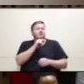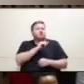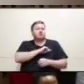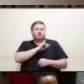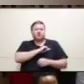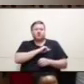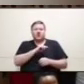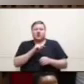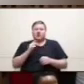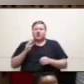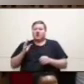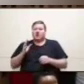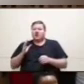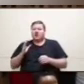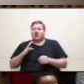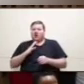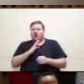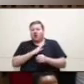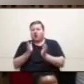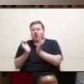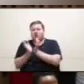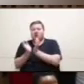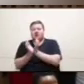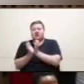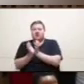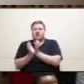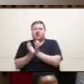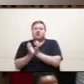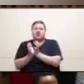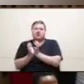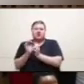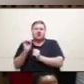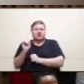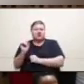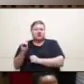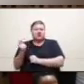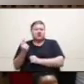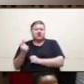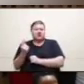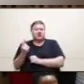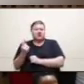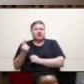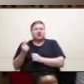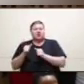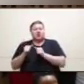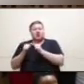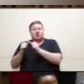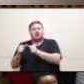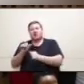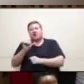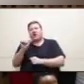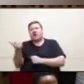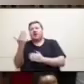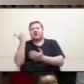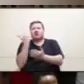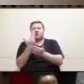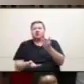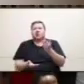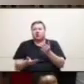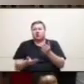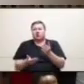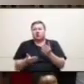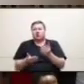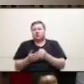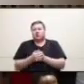council on its own sitting decided again to continue with the other charges for the substantive municipal